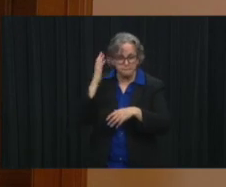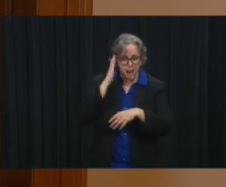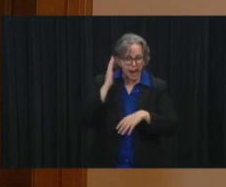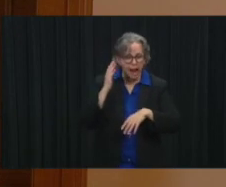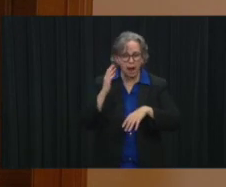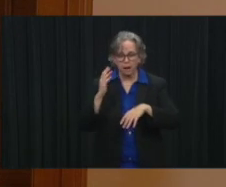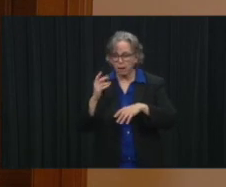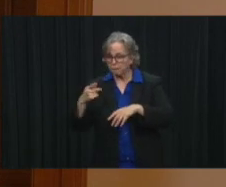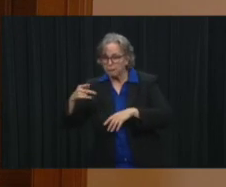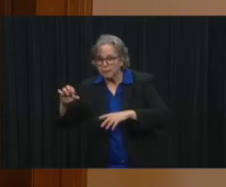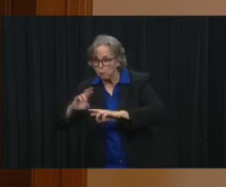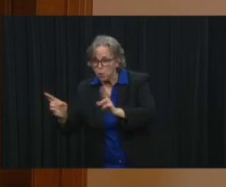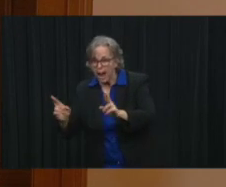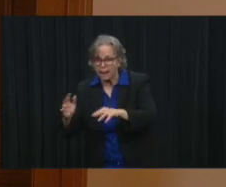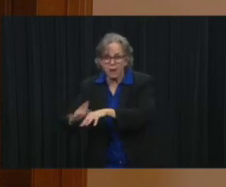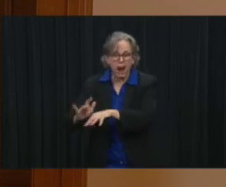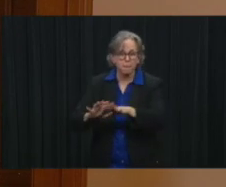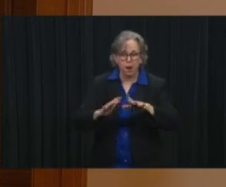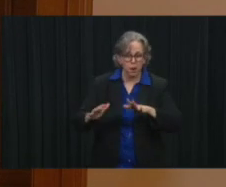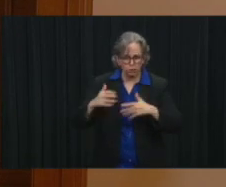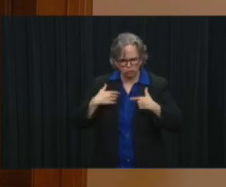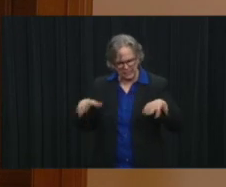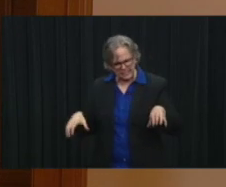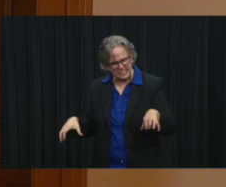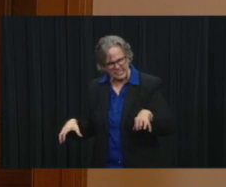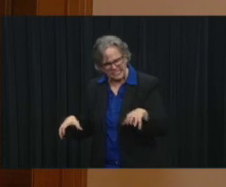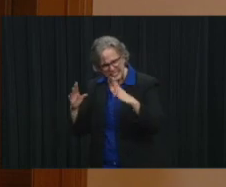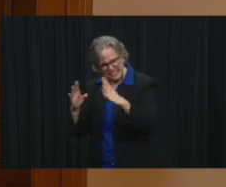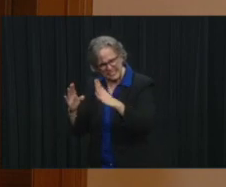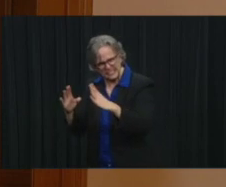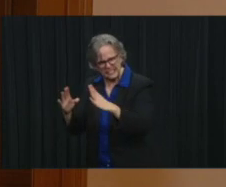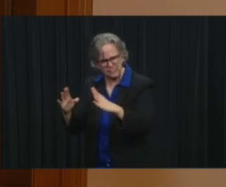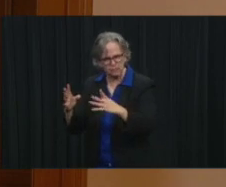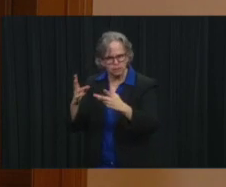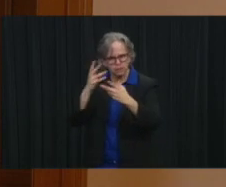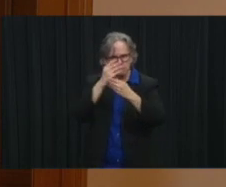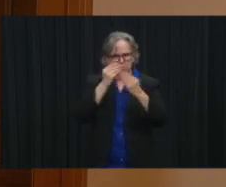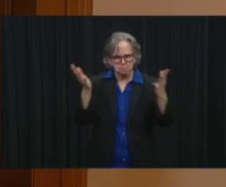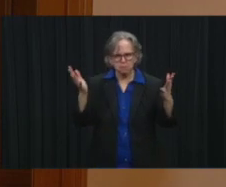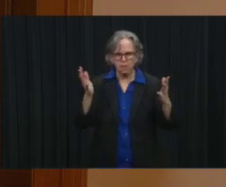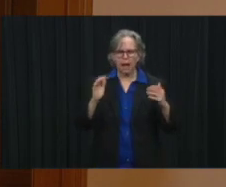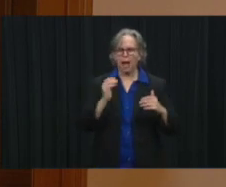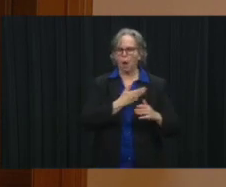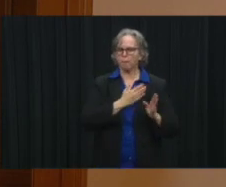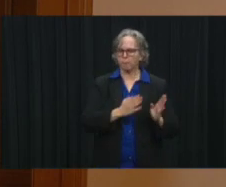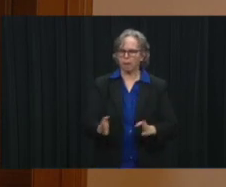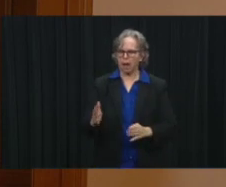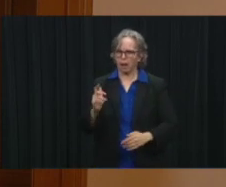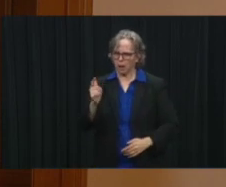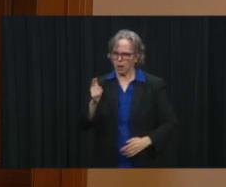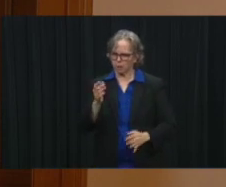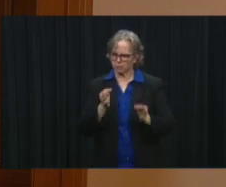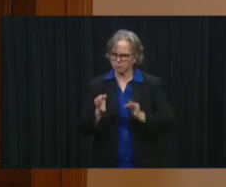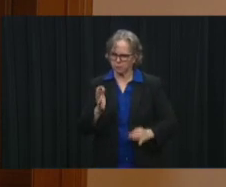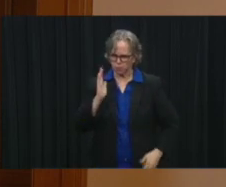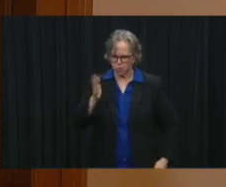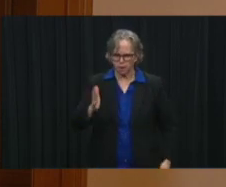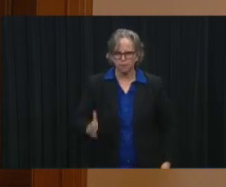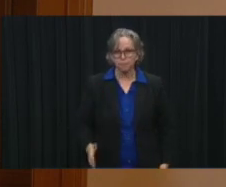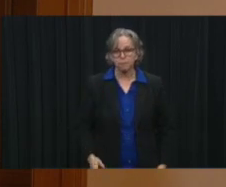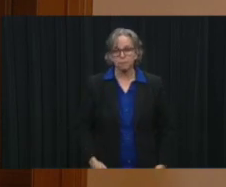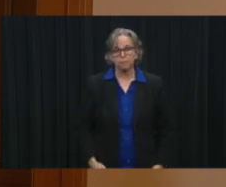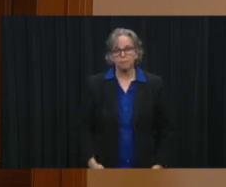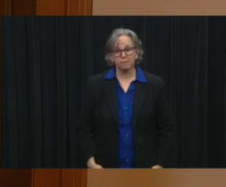those details as the governor mentioned. I have the honor as the lead agency on our emergency operating